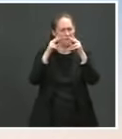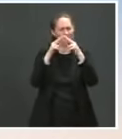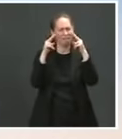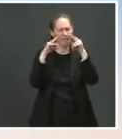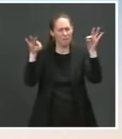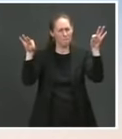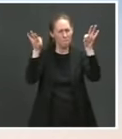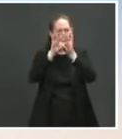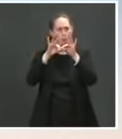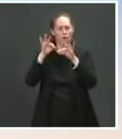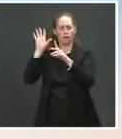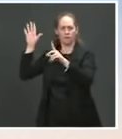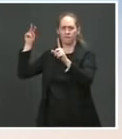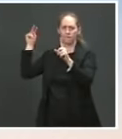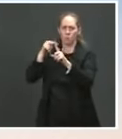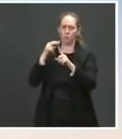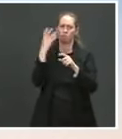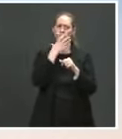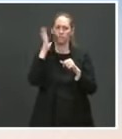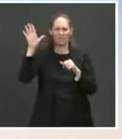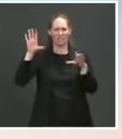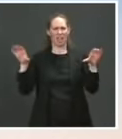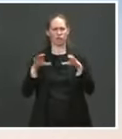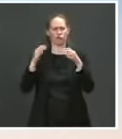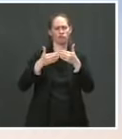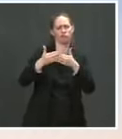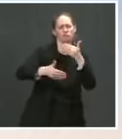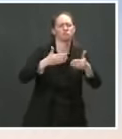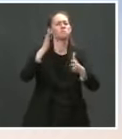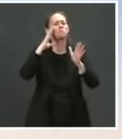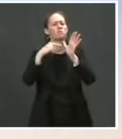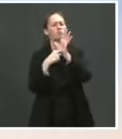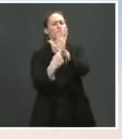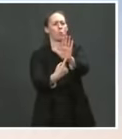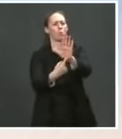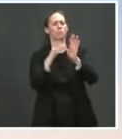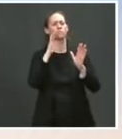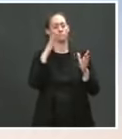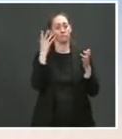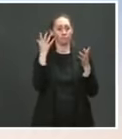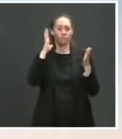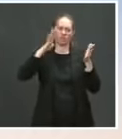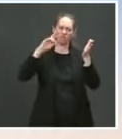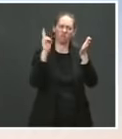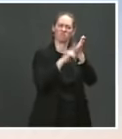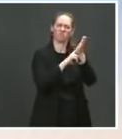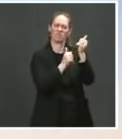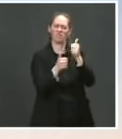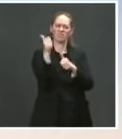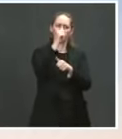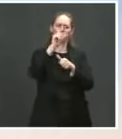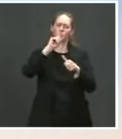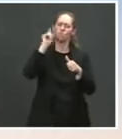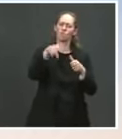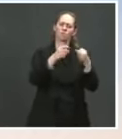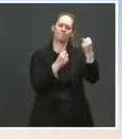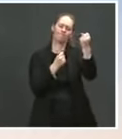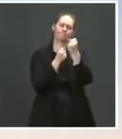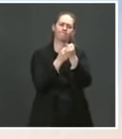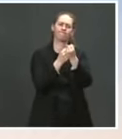his actions bear that out. He has obviously signed a number of executive actions. He is a strong supporter of putting in place, working